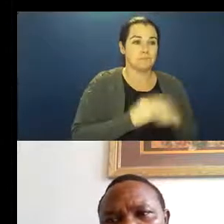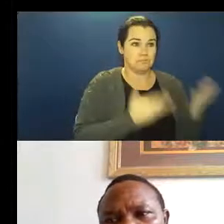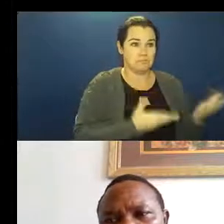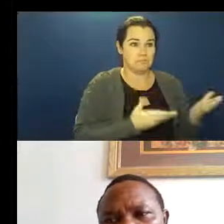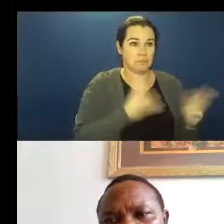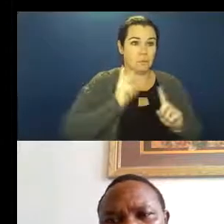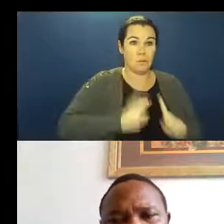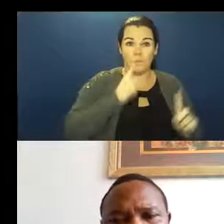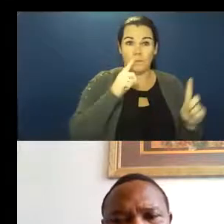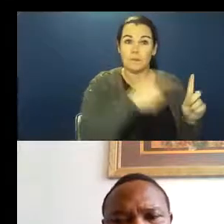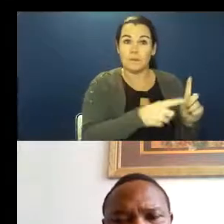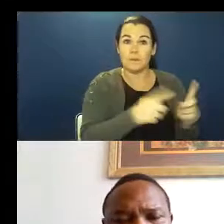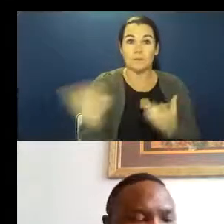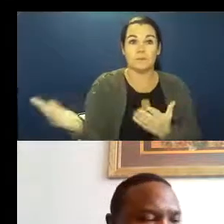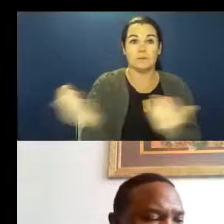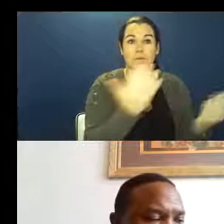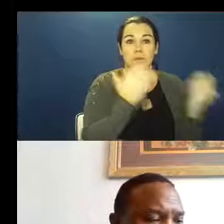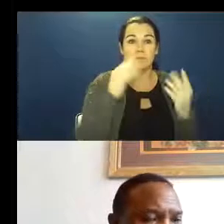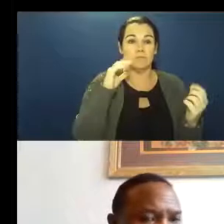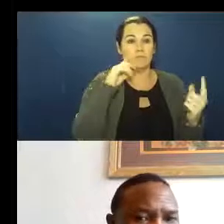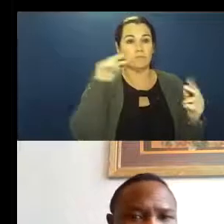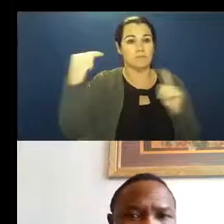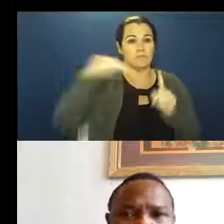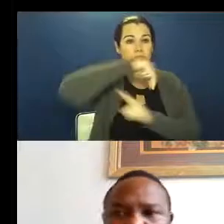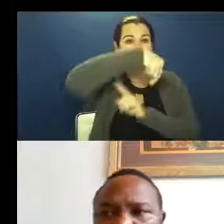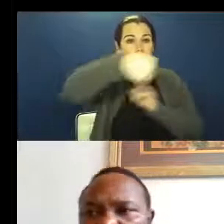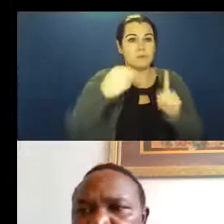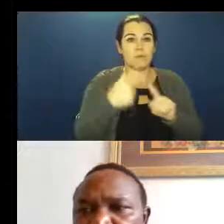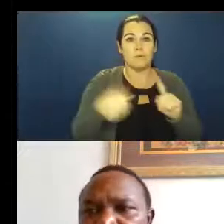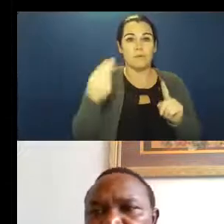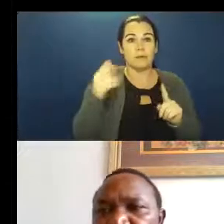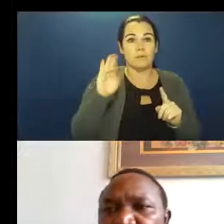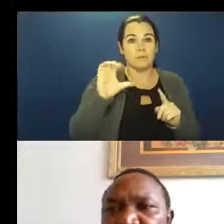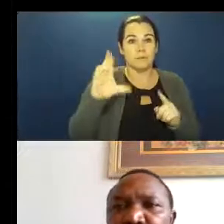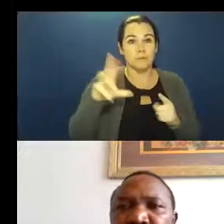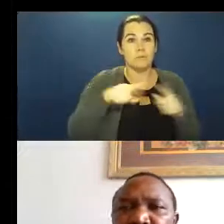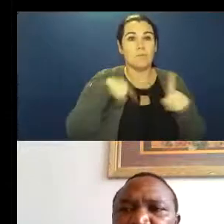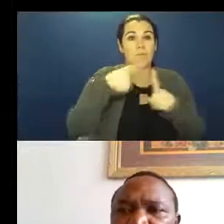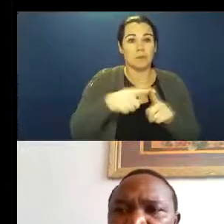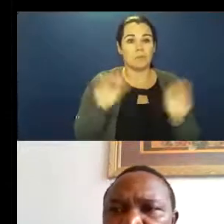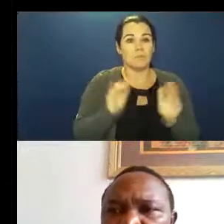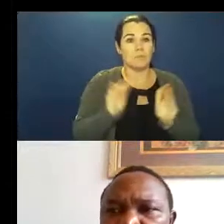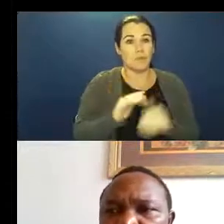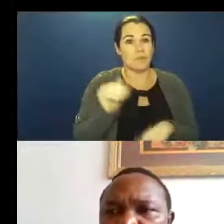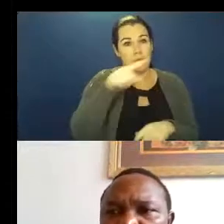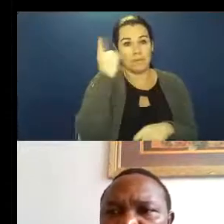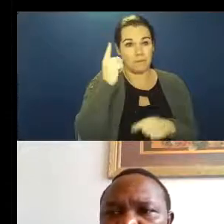get perspectives from the HBCUs and the small African-American tech firms to come up with